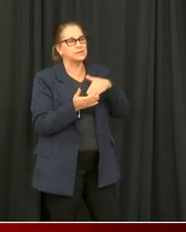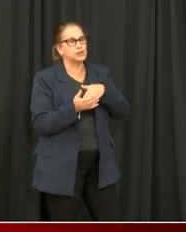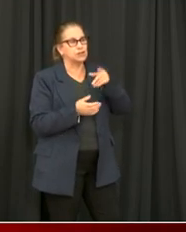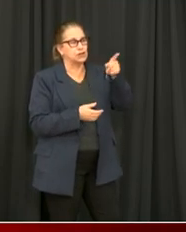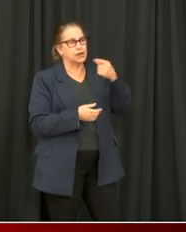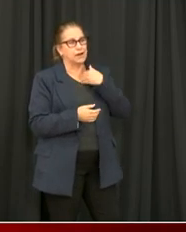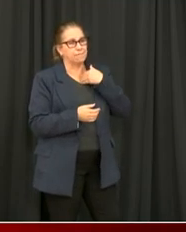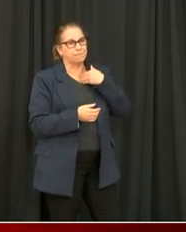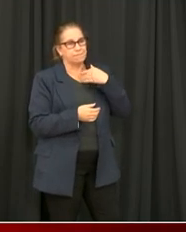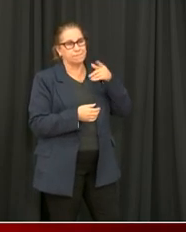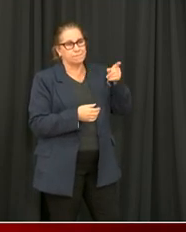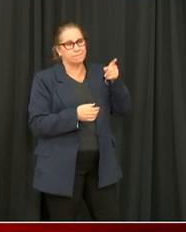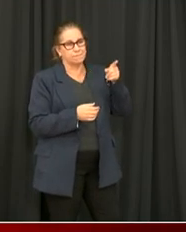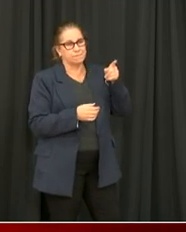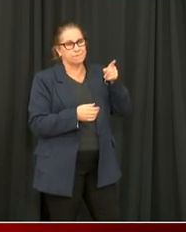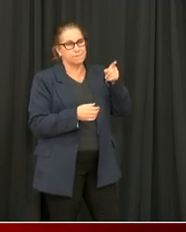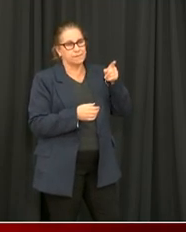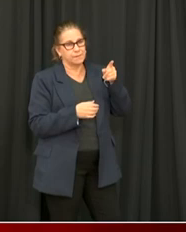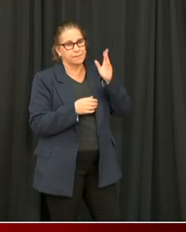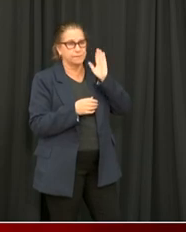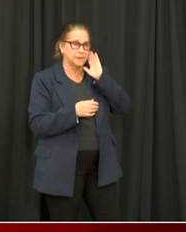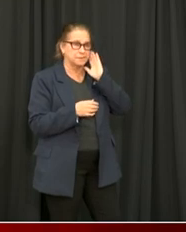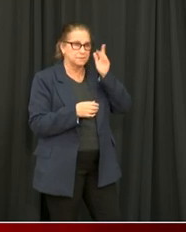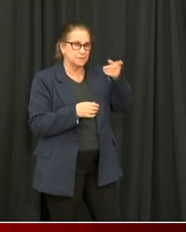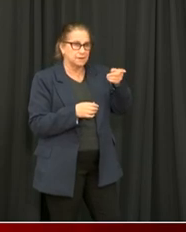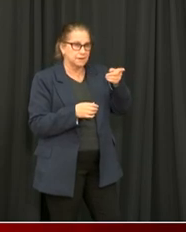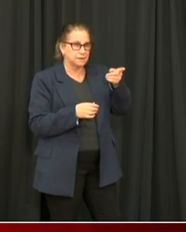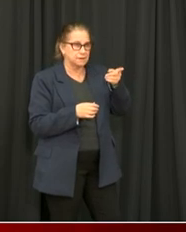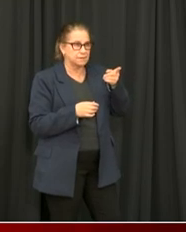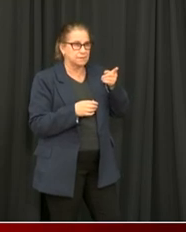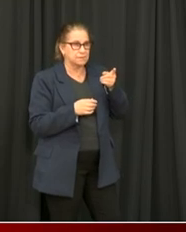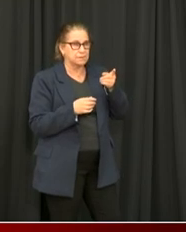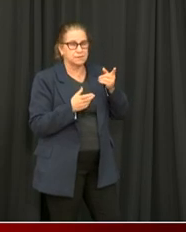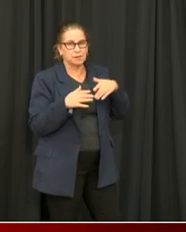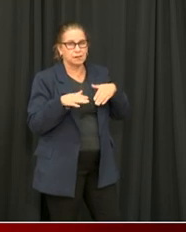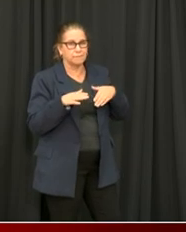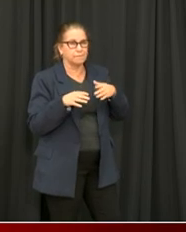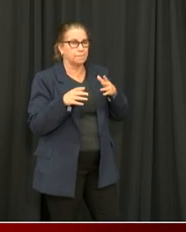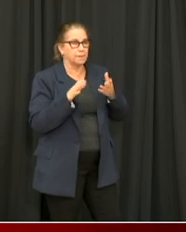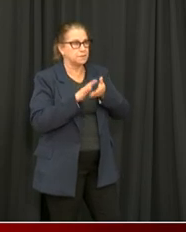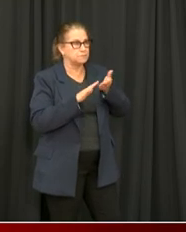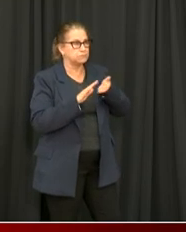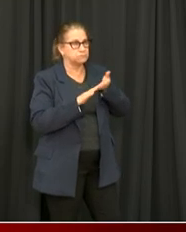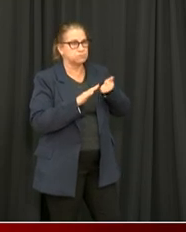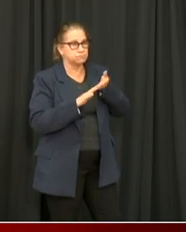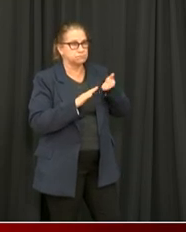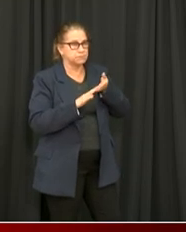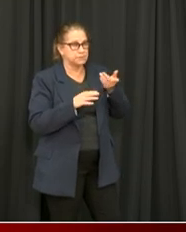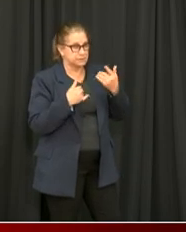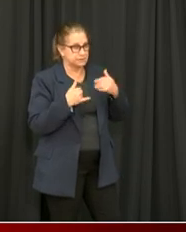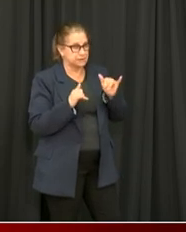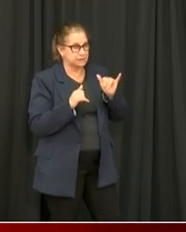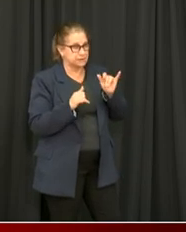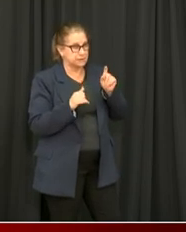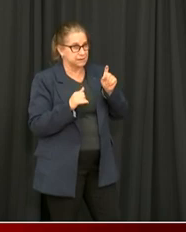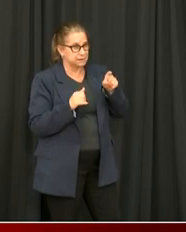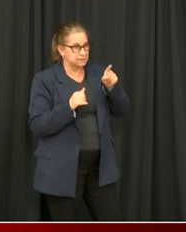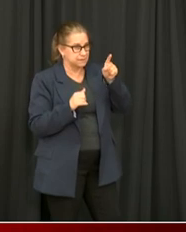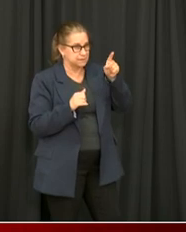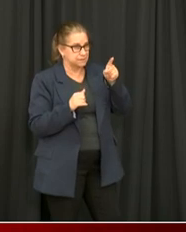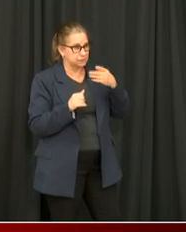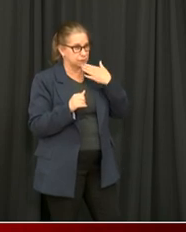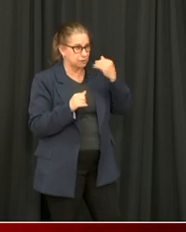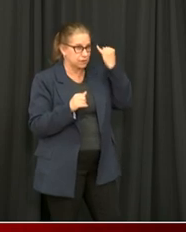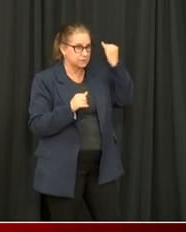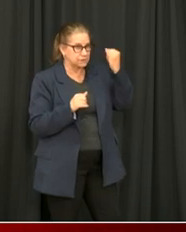we've not had to put that into full operation, do you still feel like that was a good idea to have that